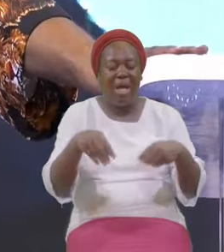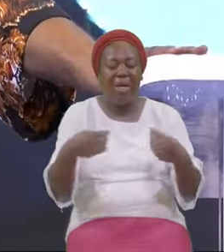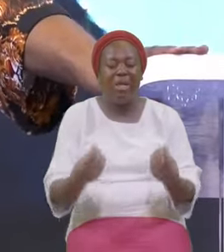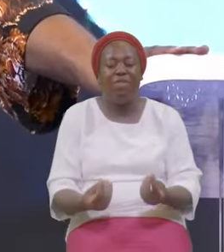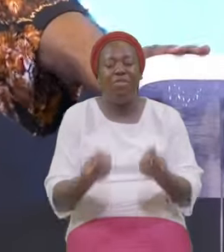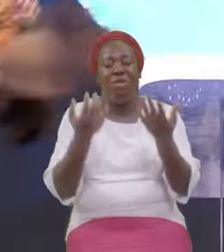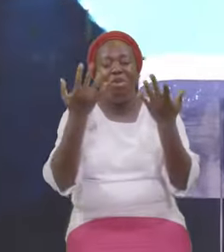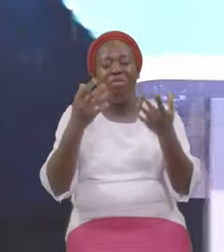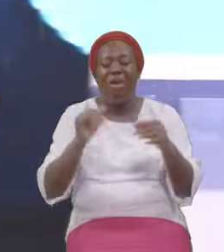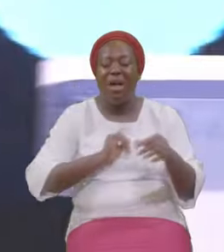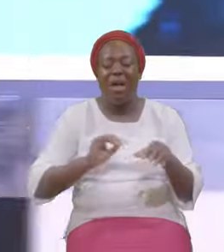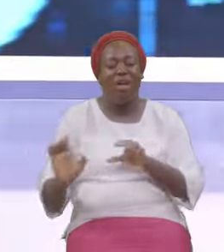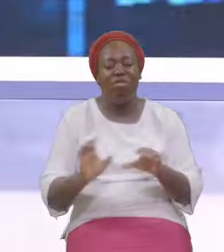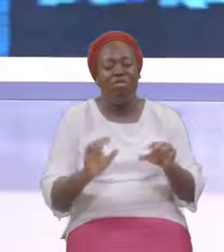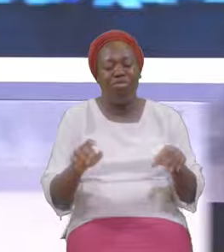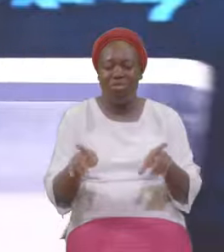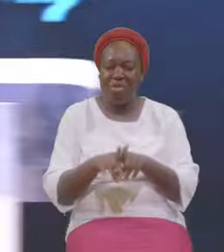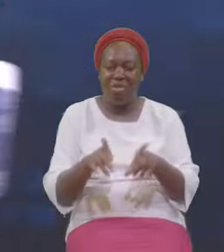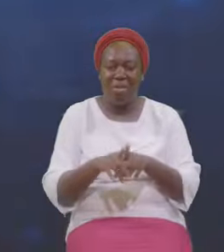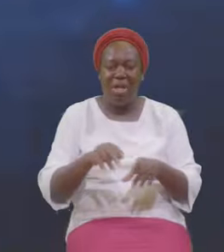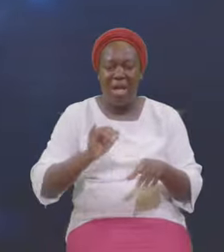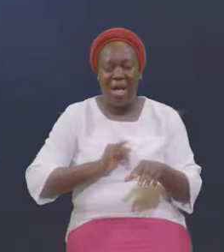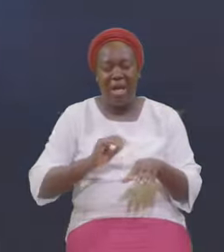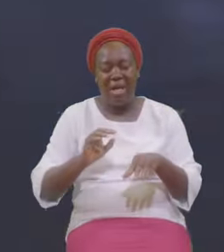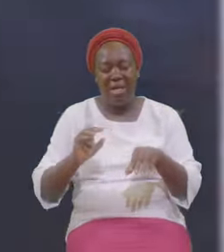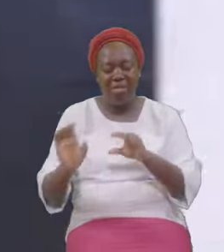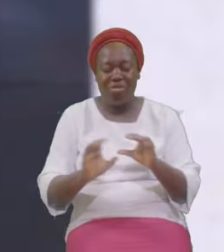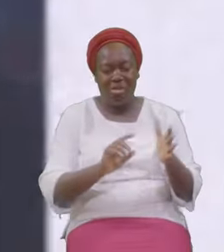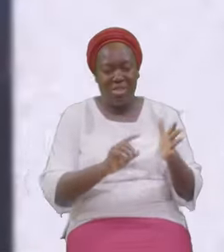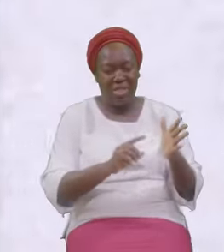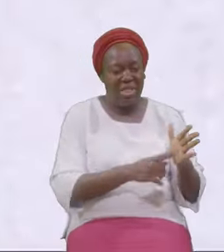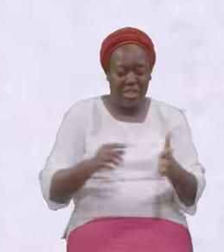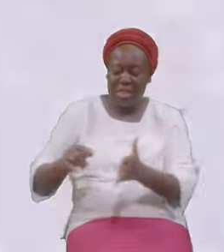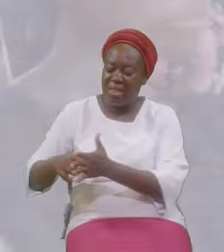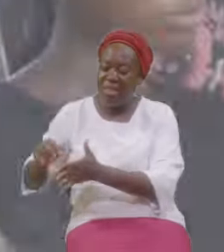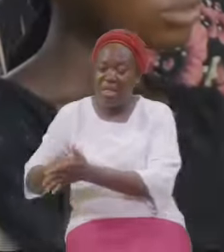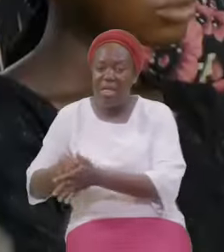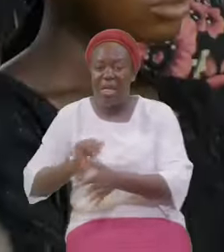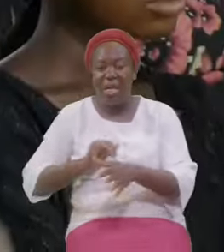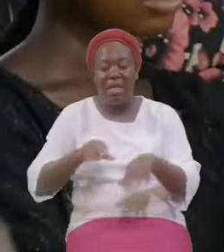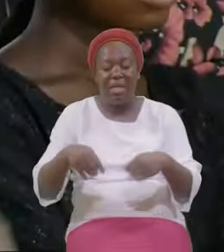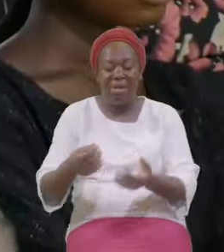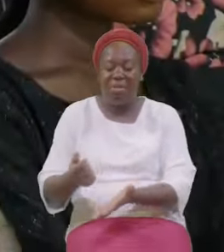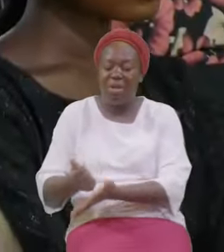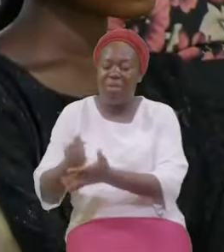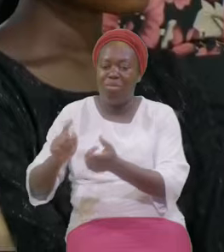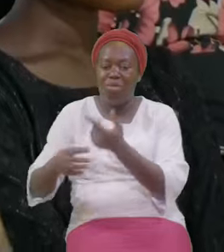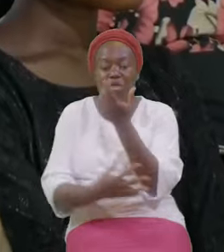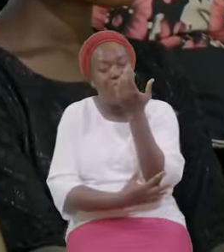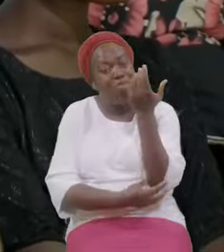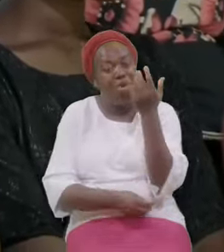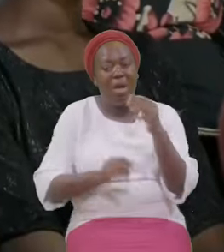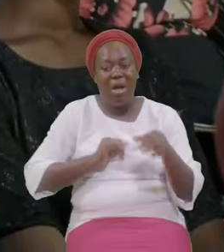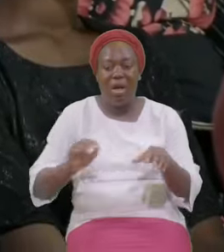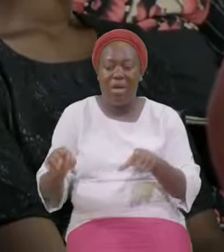too. I give this and that. I give alms to the poor, I did too. But All those